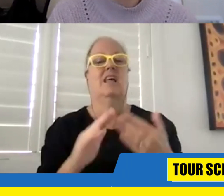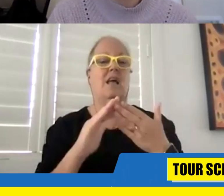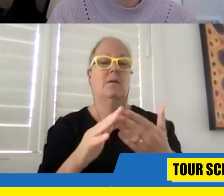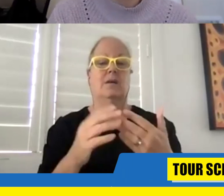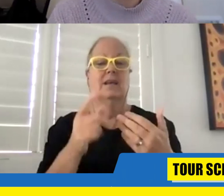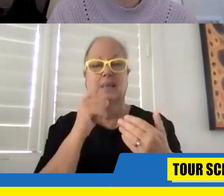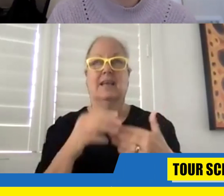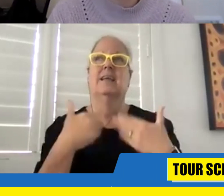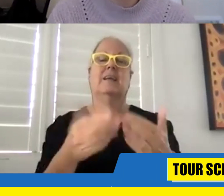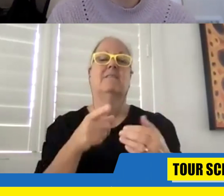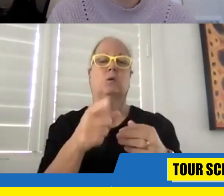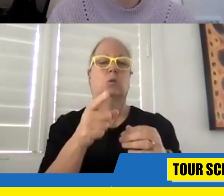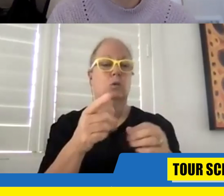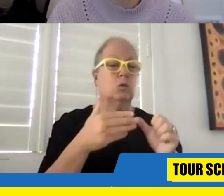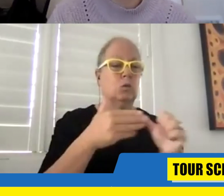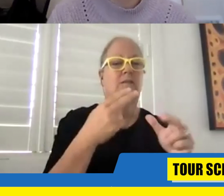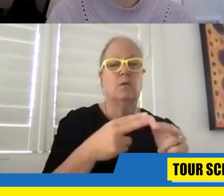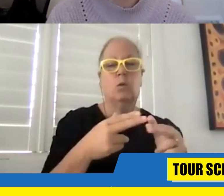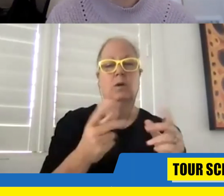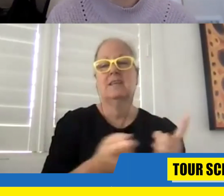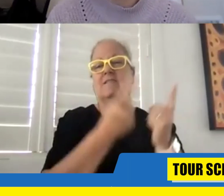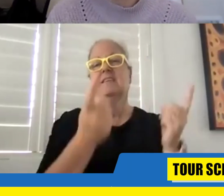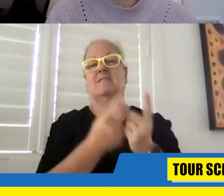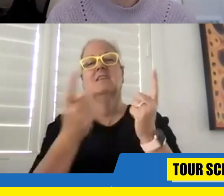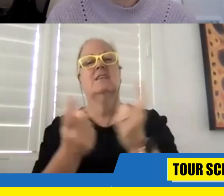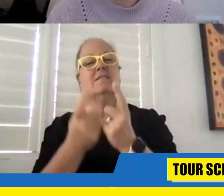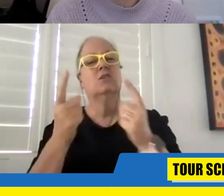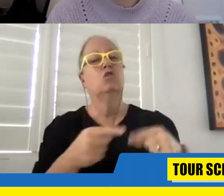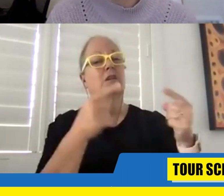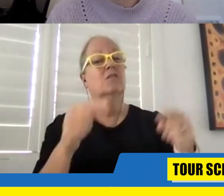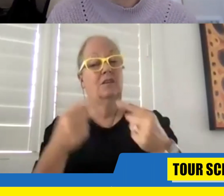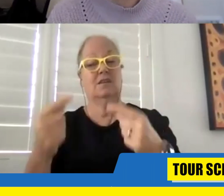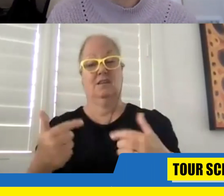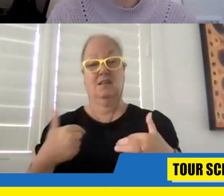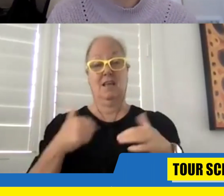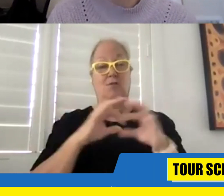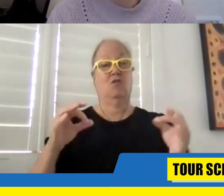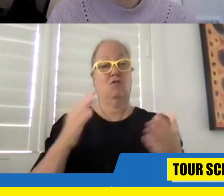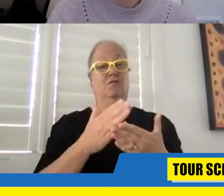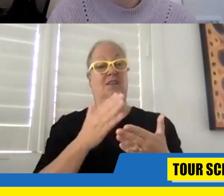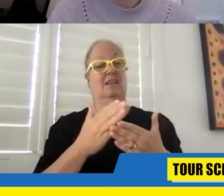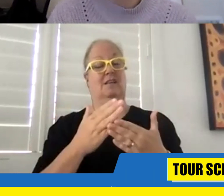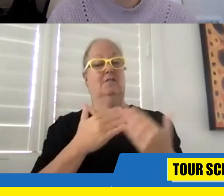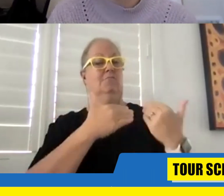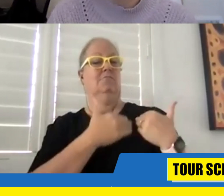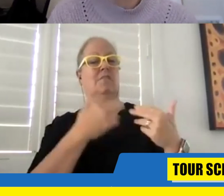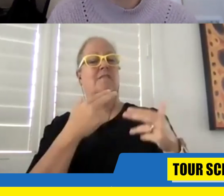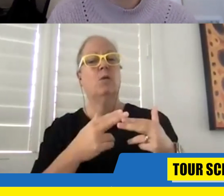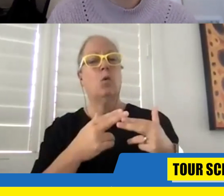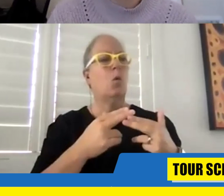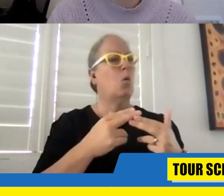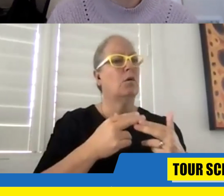provides a solution for a number of artistic challenges that we have in the town. I'm not officially responsible for programming Mira, but I'm certainly